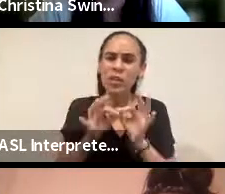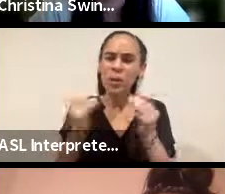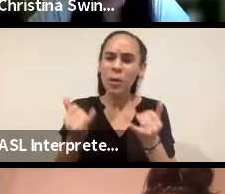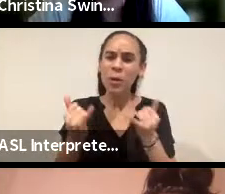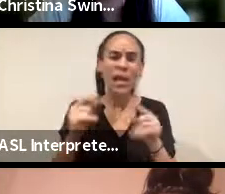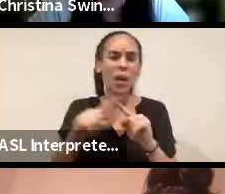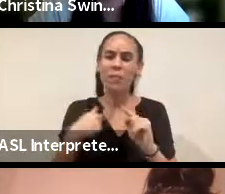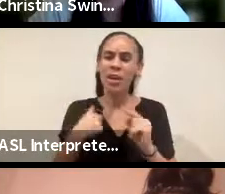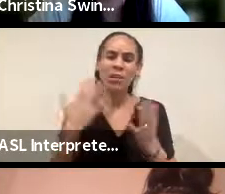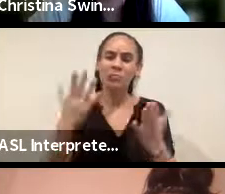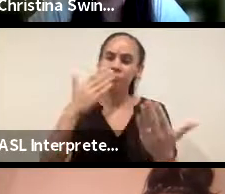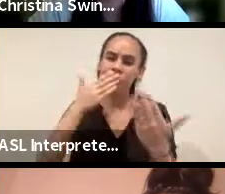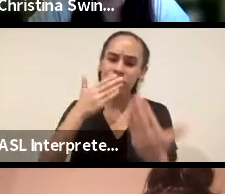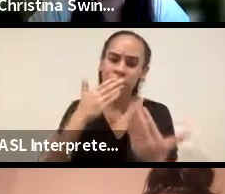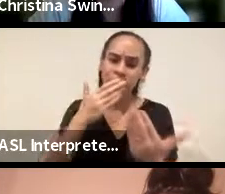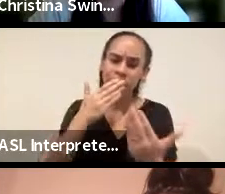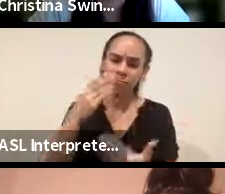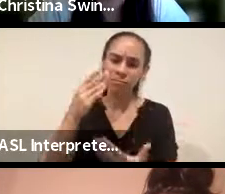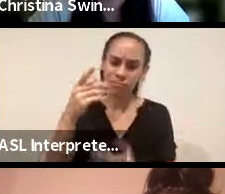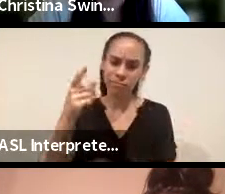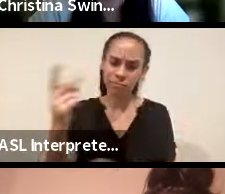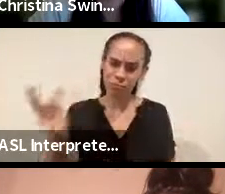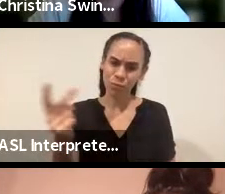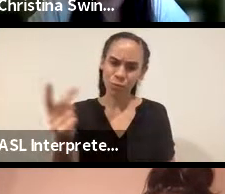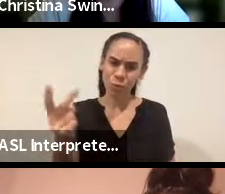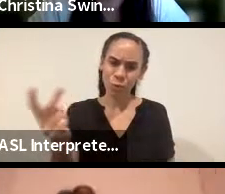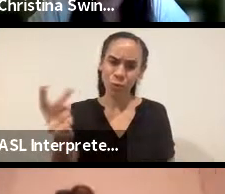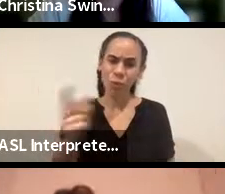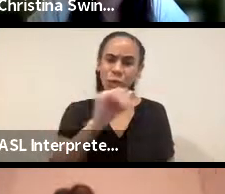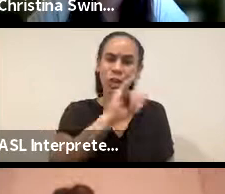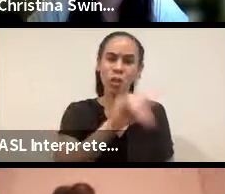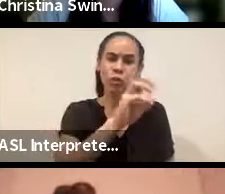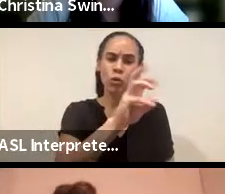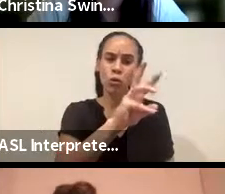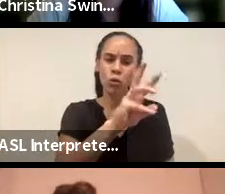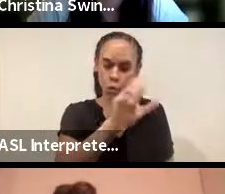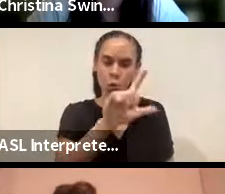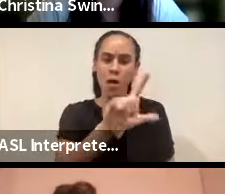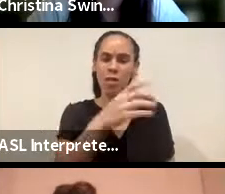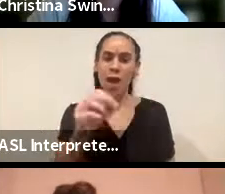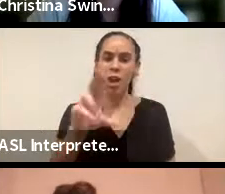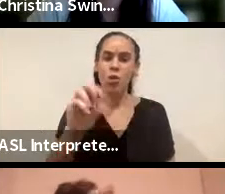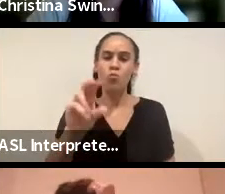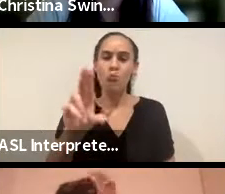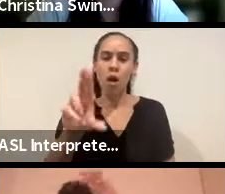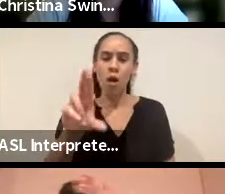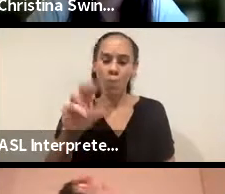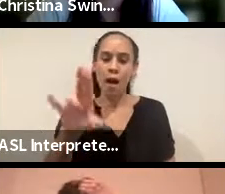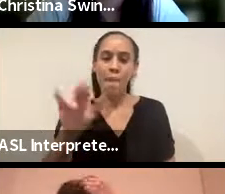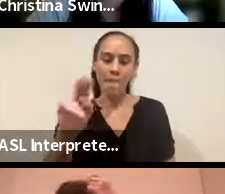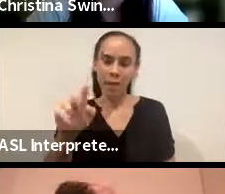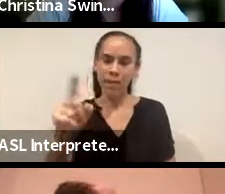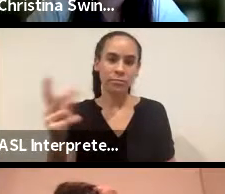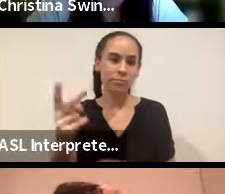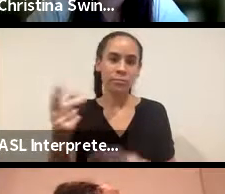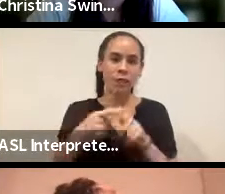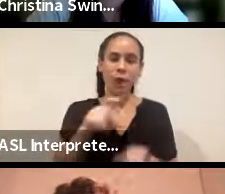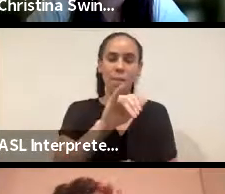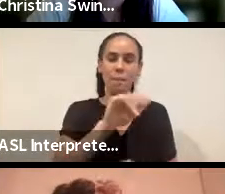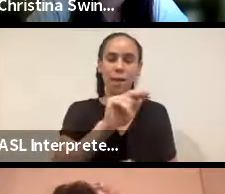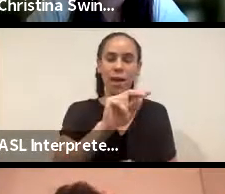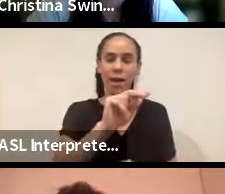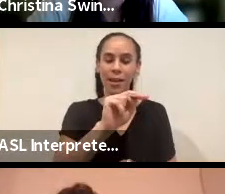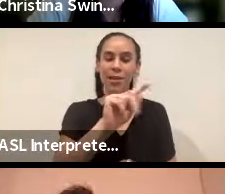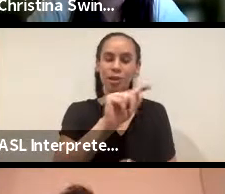So I just wanted to say a thank you to you too, Jewel and Robin from Interpreter Now, who have been amazing partners with us